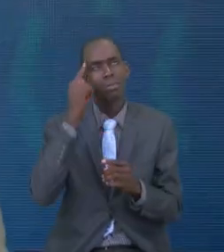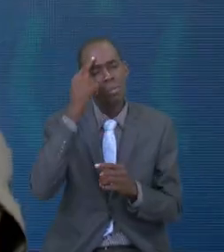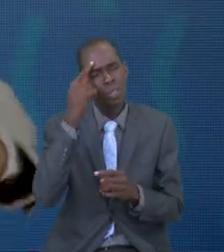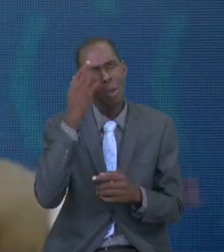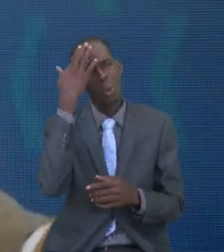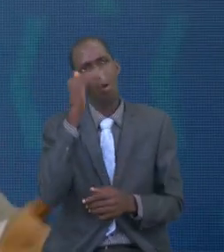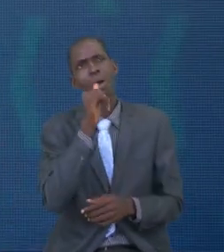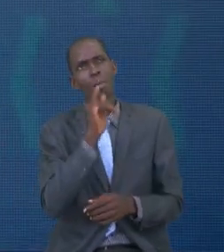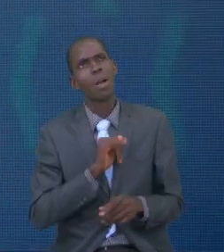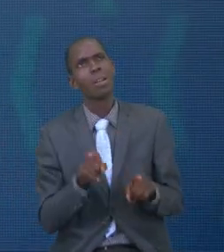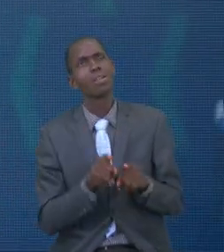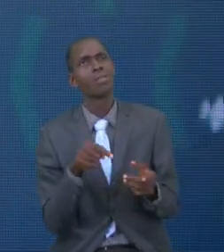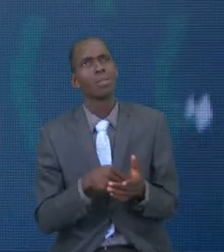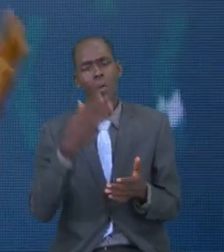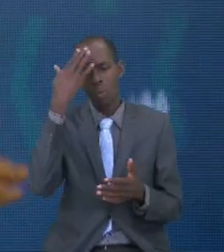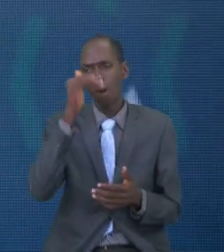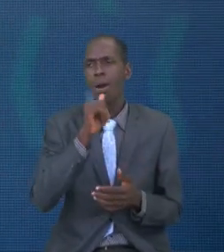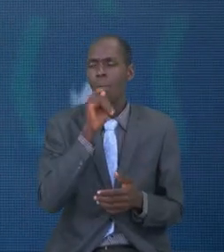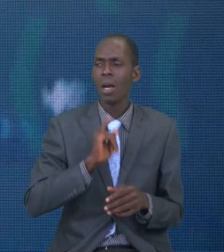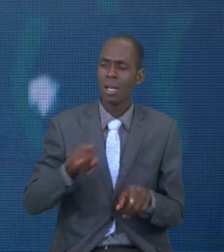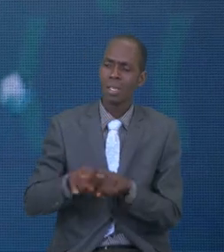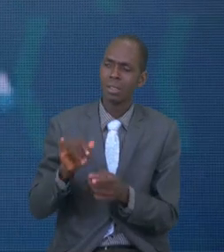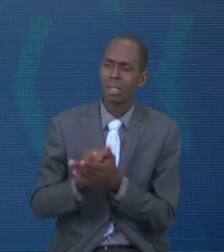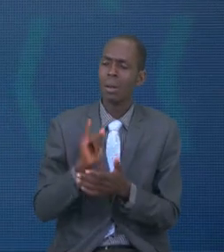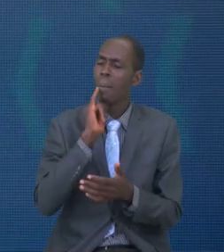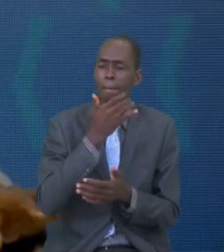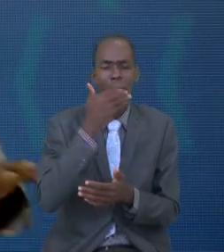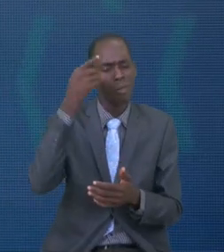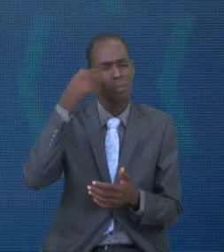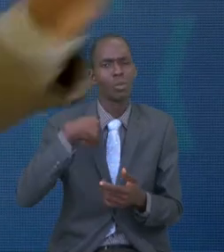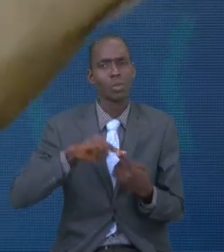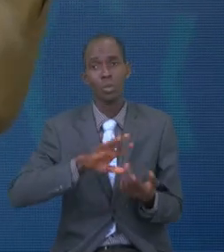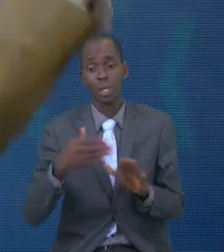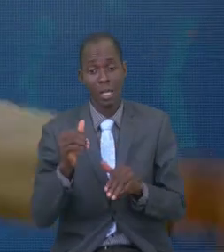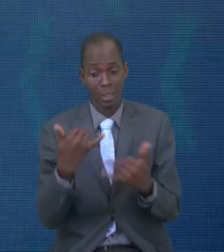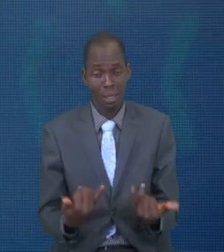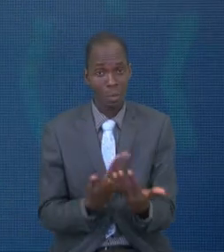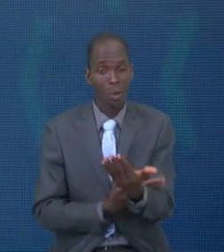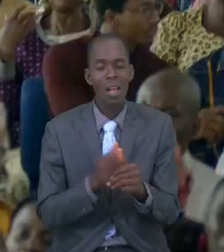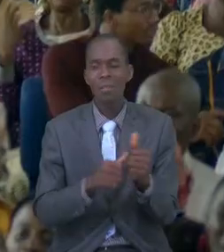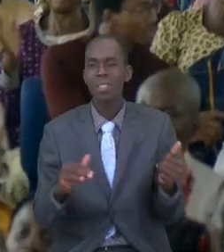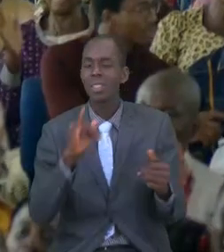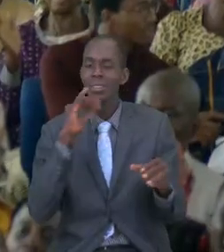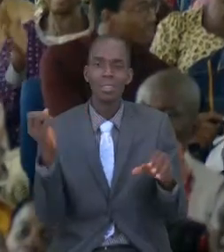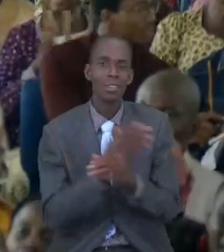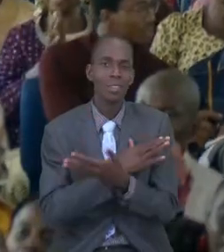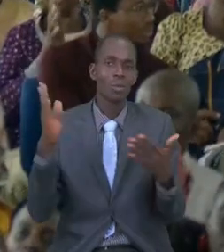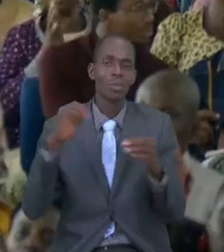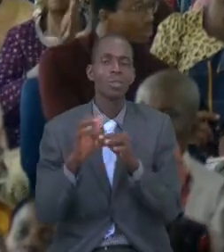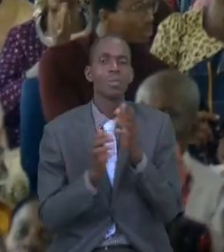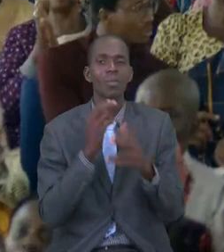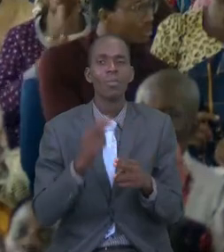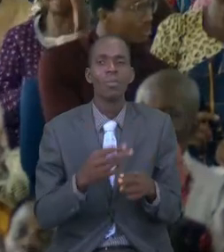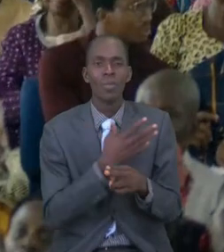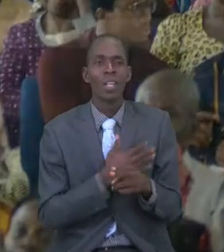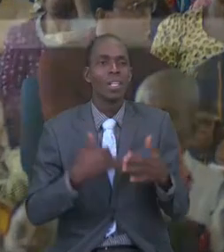like this? Why am I like that? It's better for me to die. This morning, everything is wiped out. And now